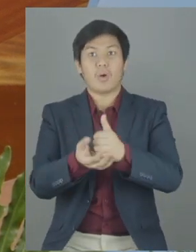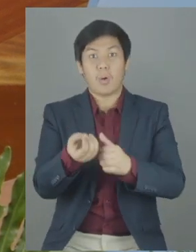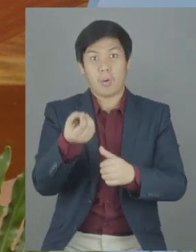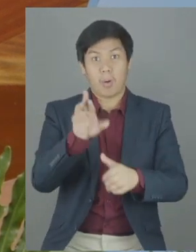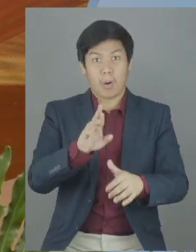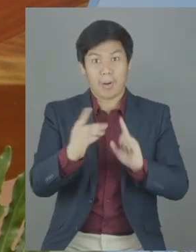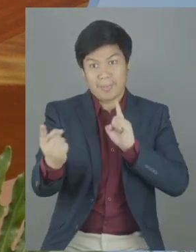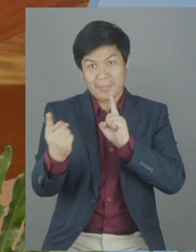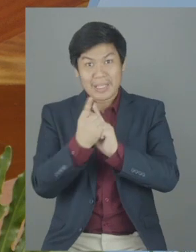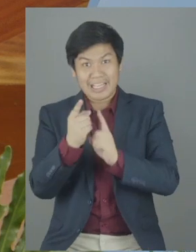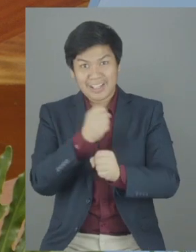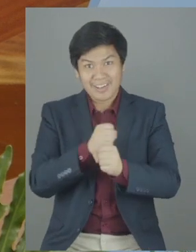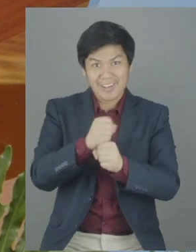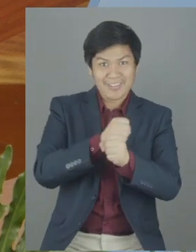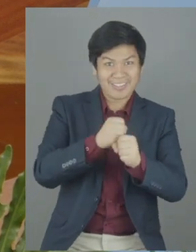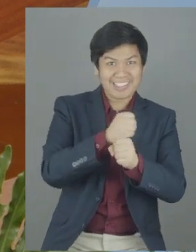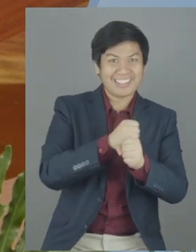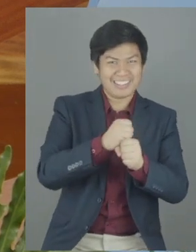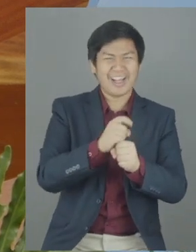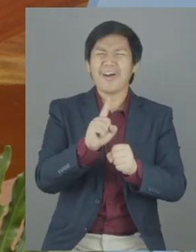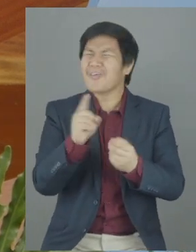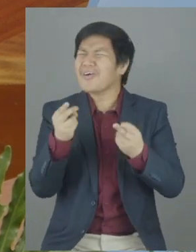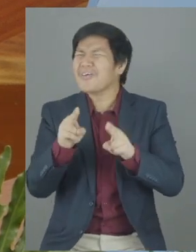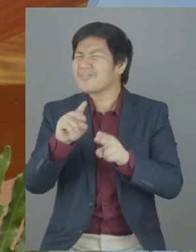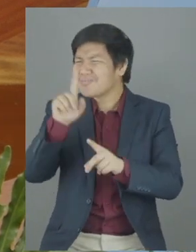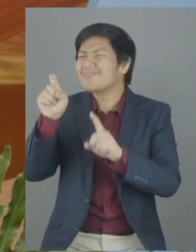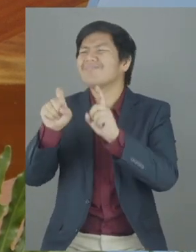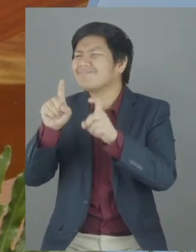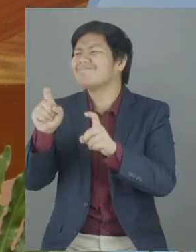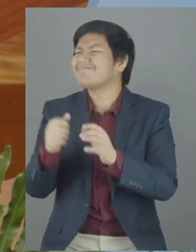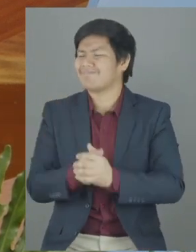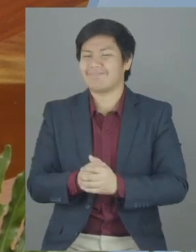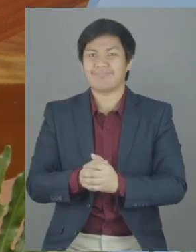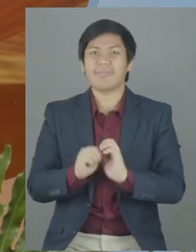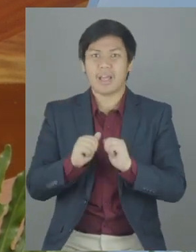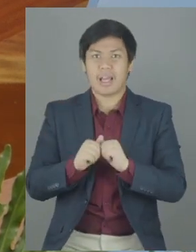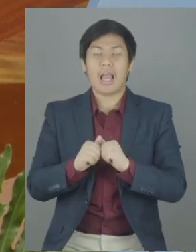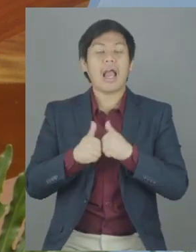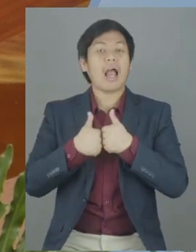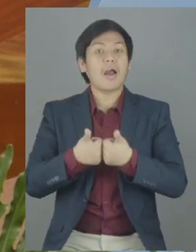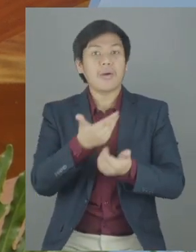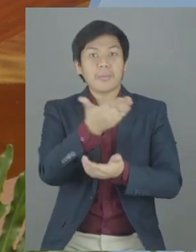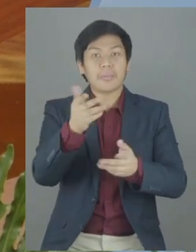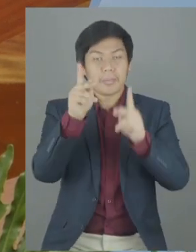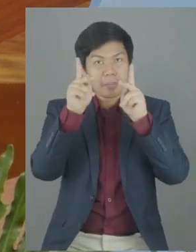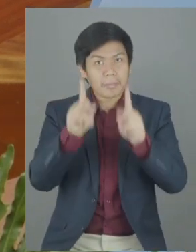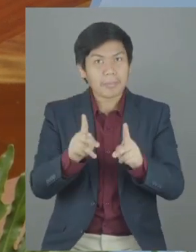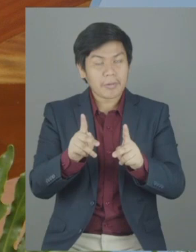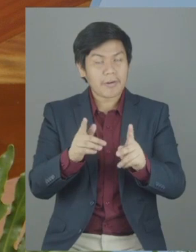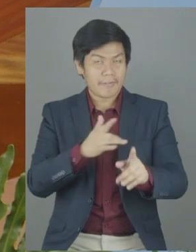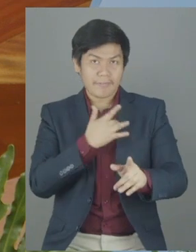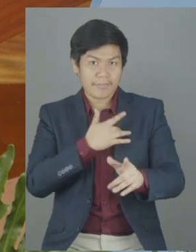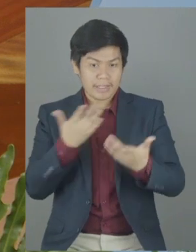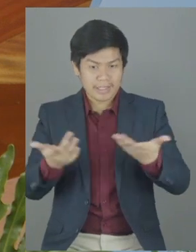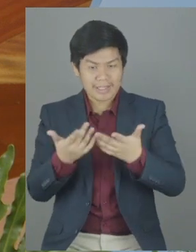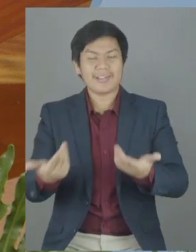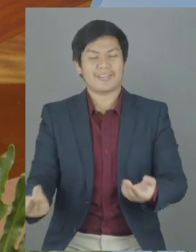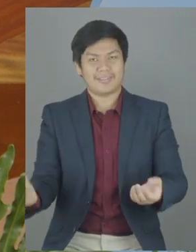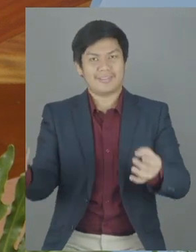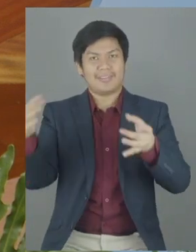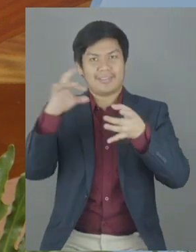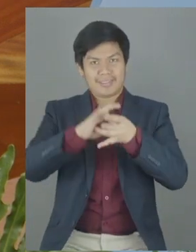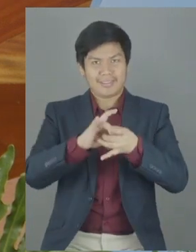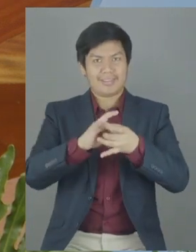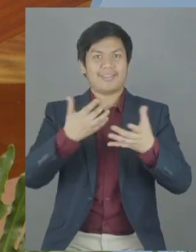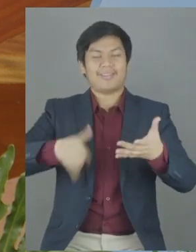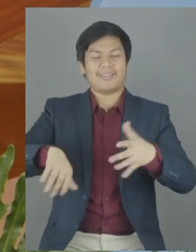have coffee? What went on? How do you want to make a person feel at home again? What